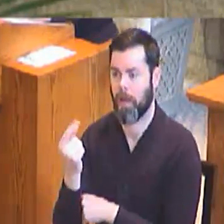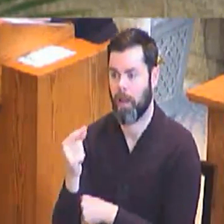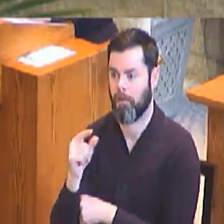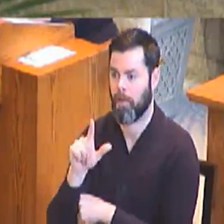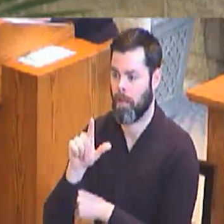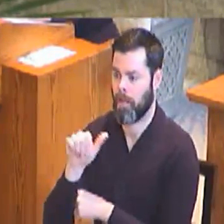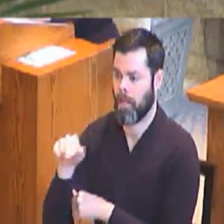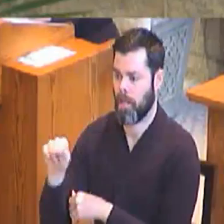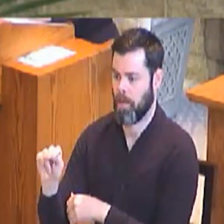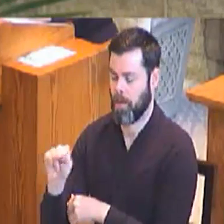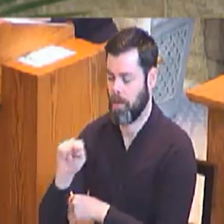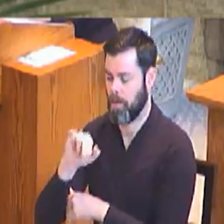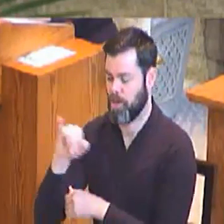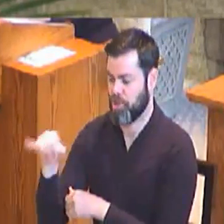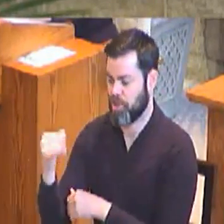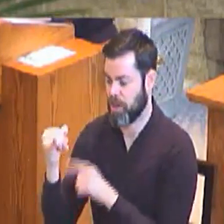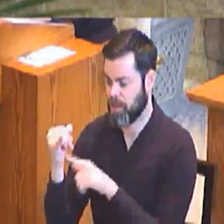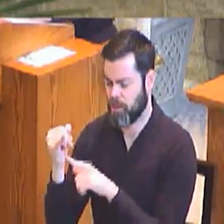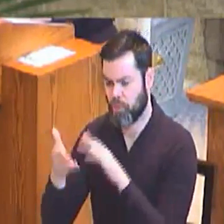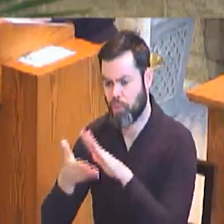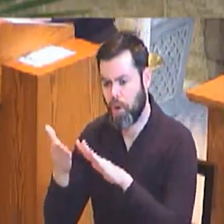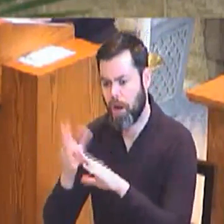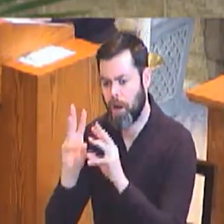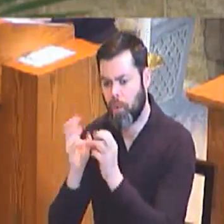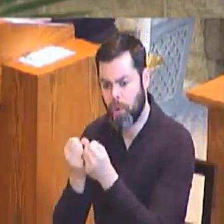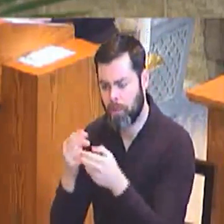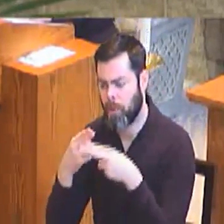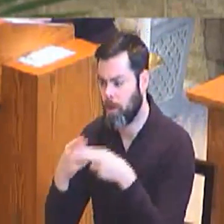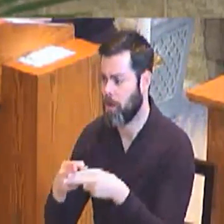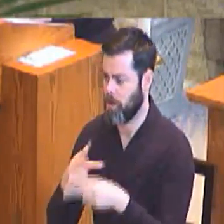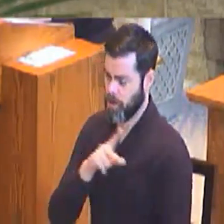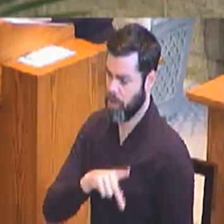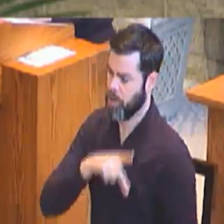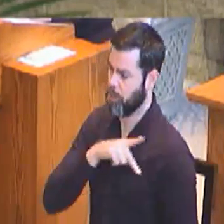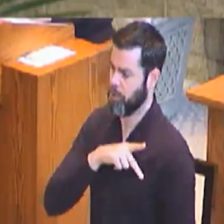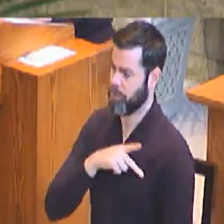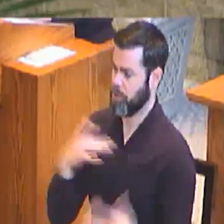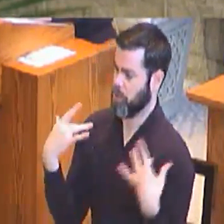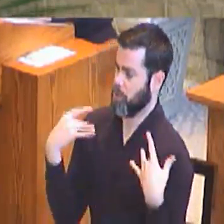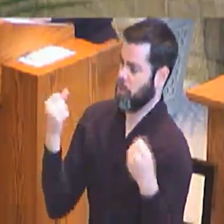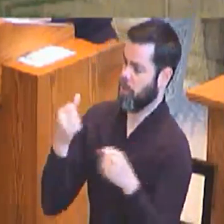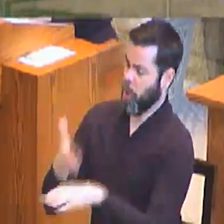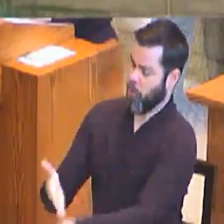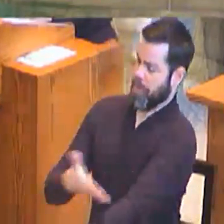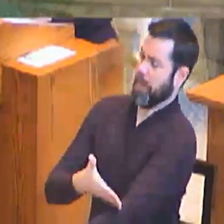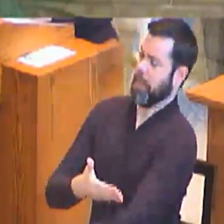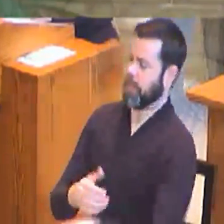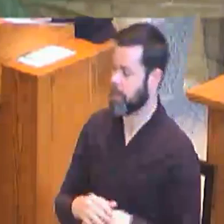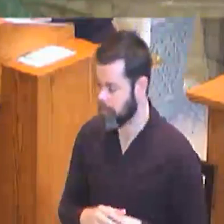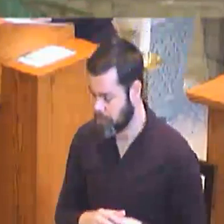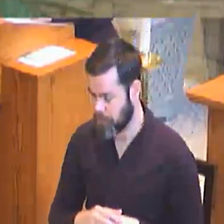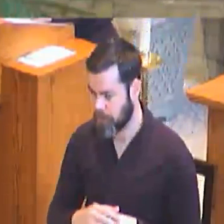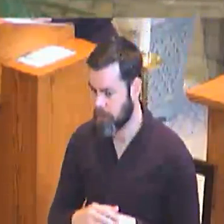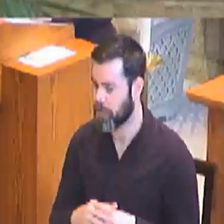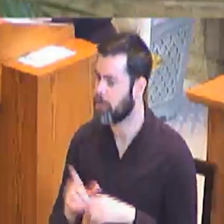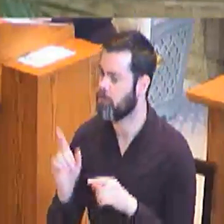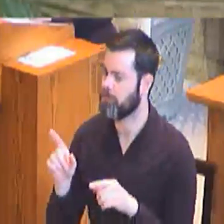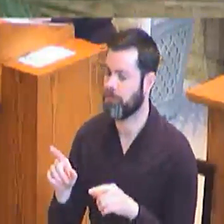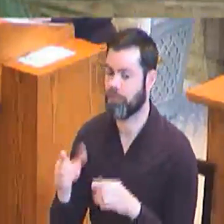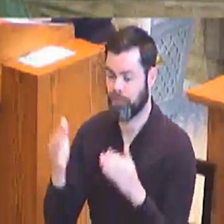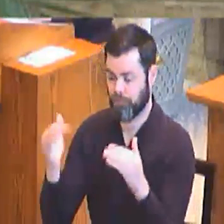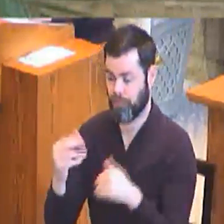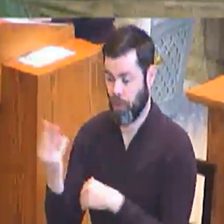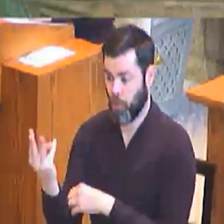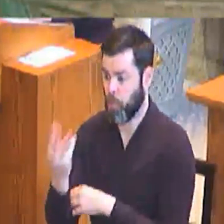class called Personal Resilience. This is going to be an awesome class. Also, check that one out. Wednesday,